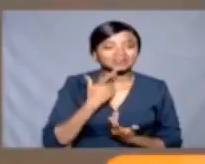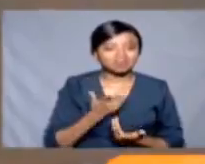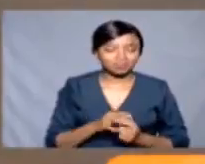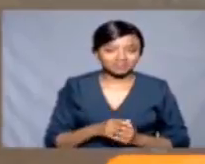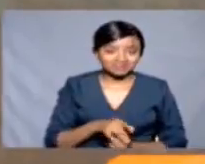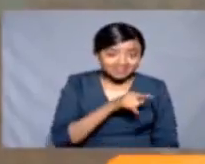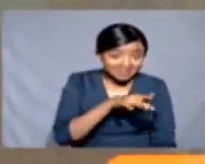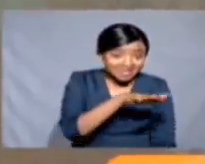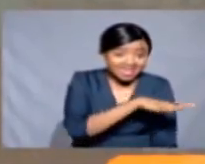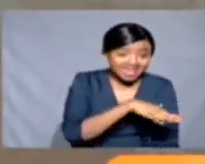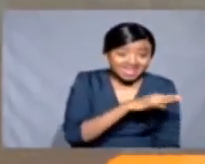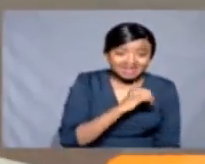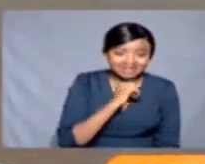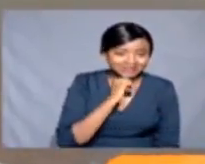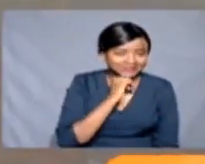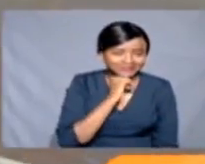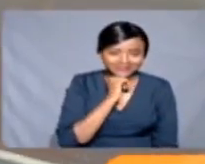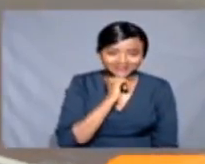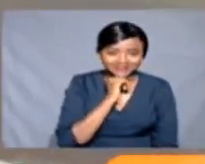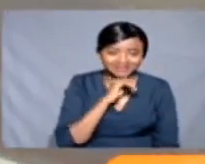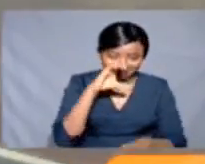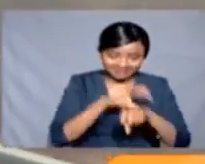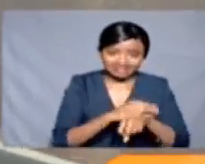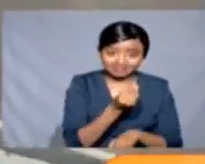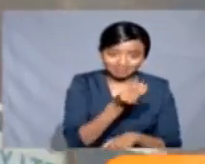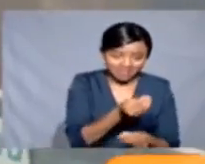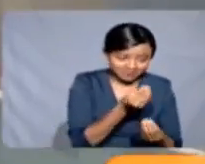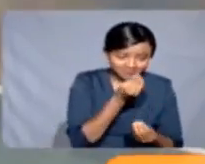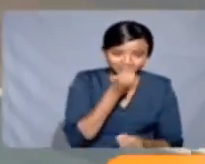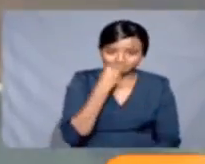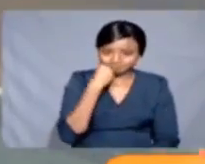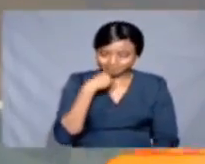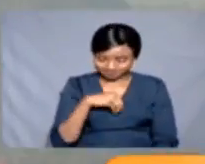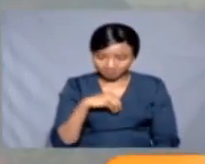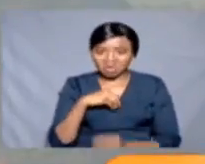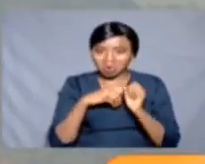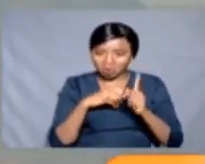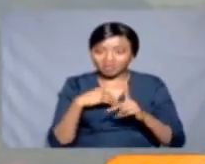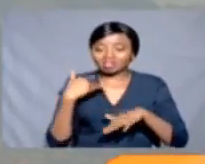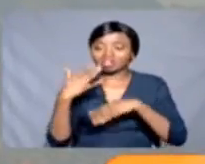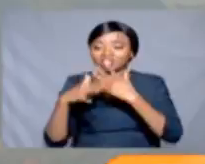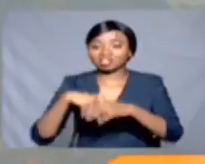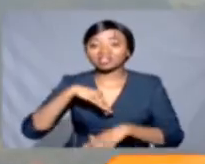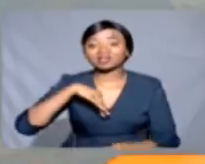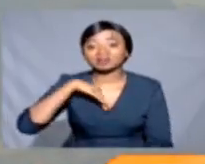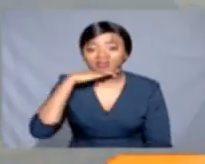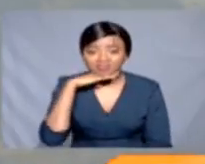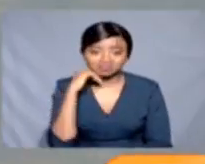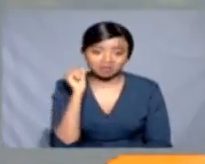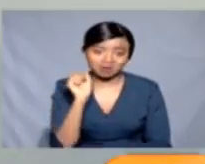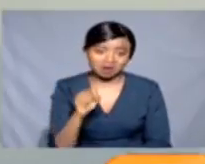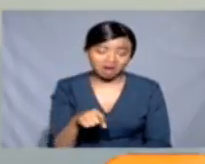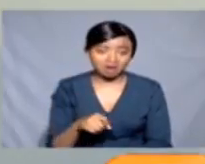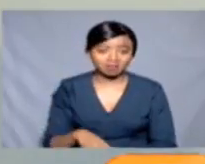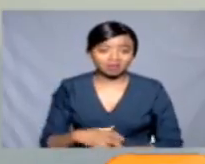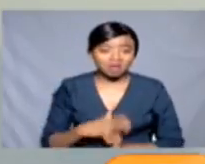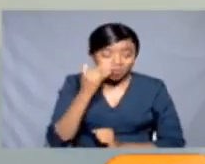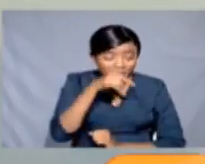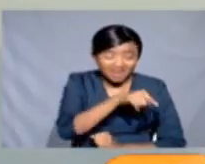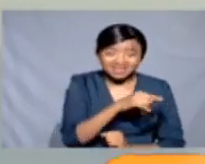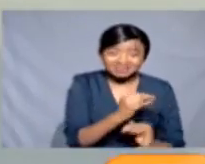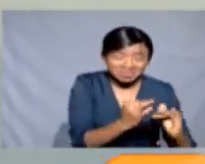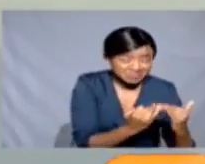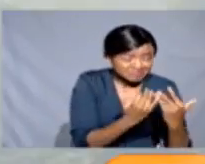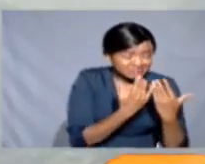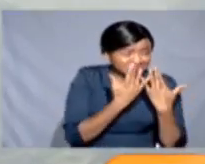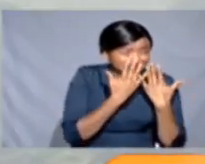the dam site first feeds them, then it kills them. This is one of the most polluted areas